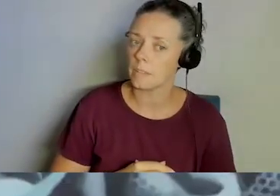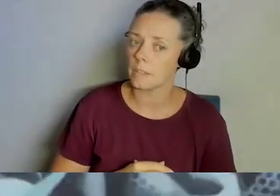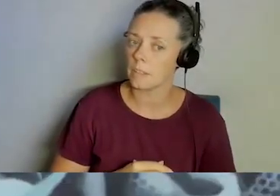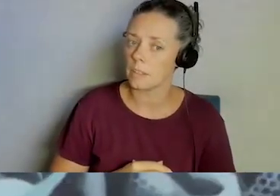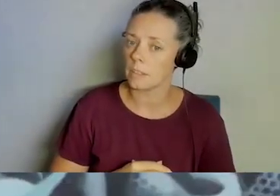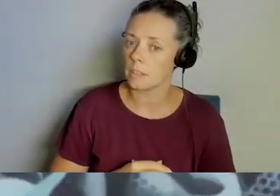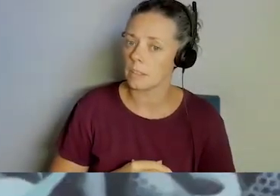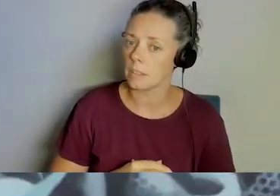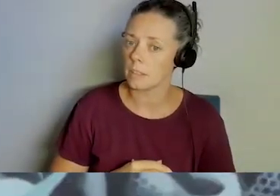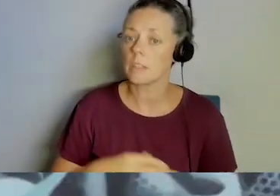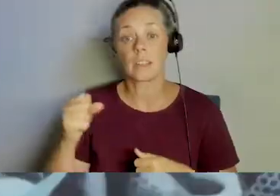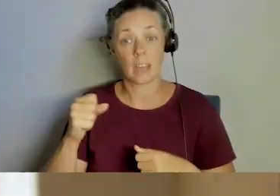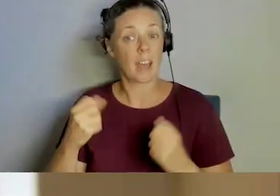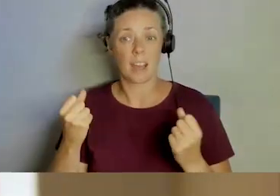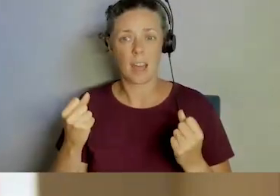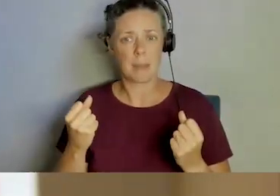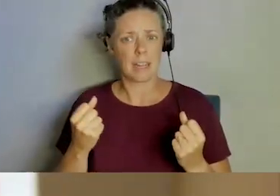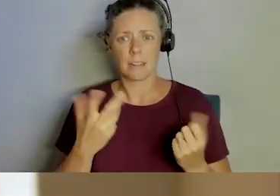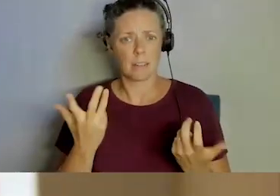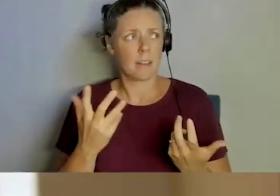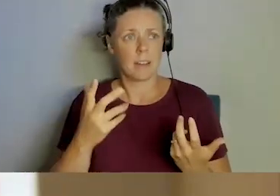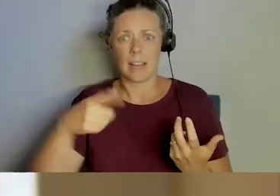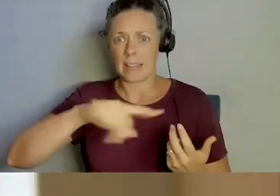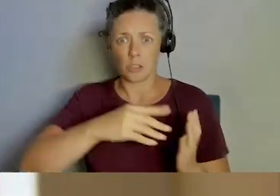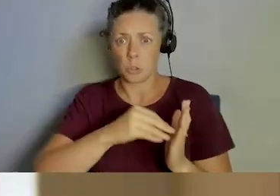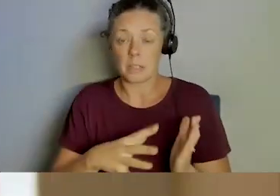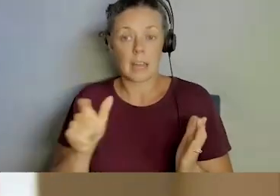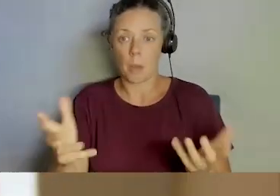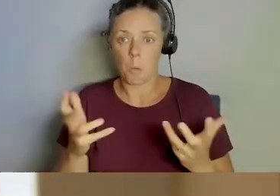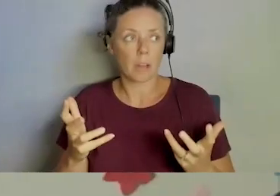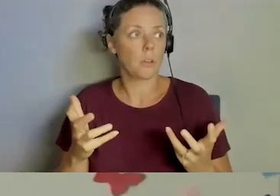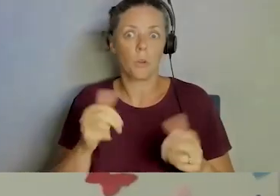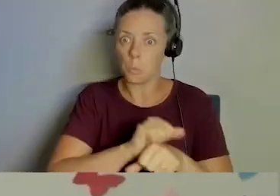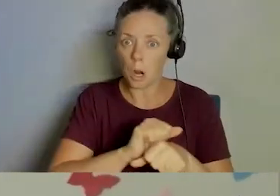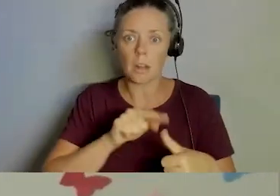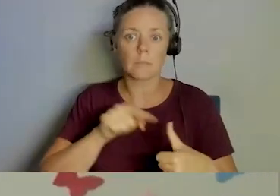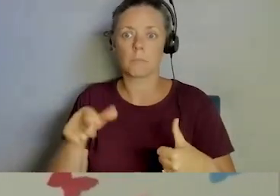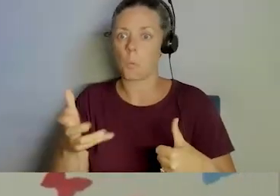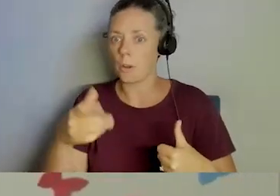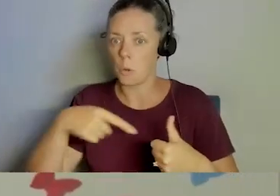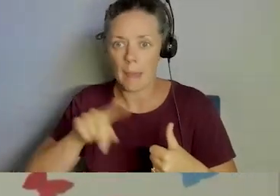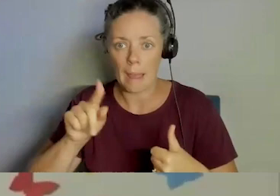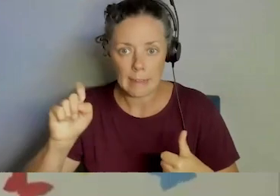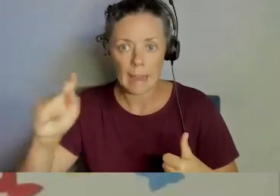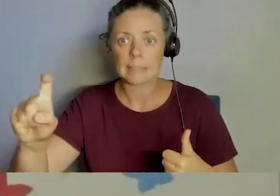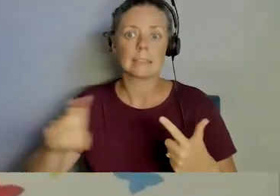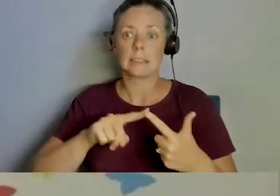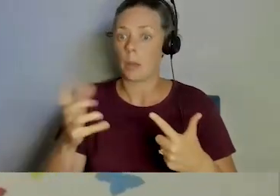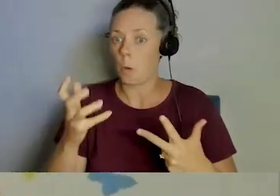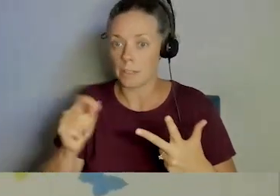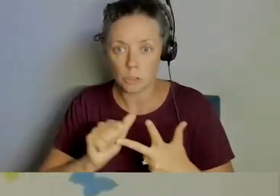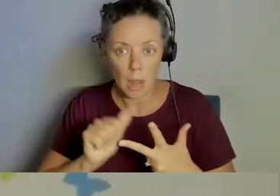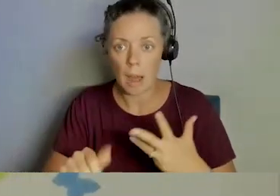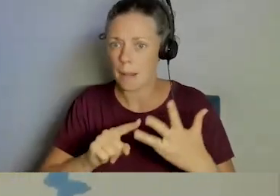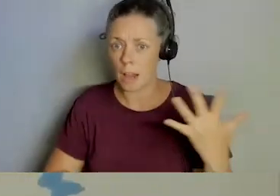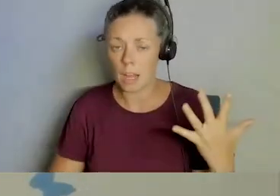education. They want a job. They want to pay their taxes. They want a house. They want a car. I mean, I think they just want the American dream. Who knows? I could have been dead by